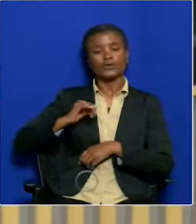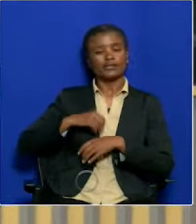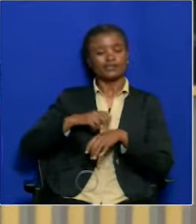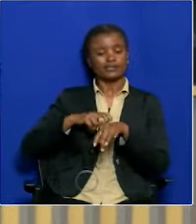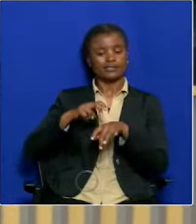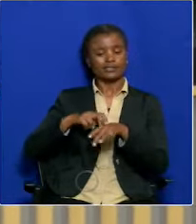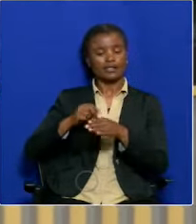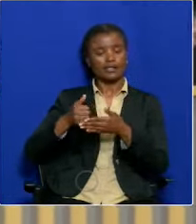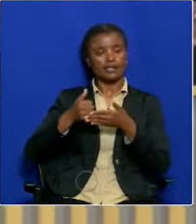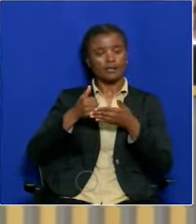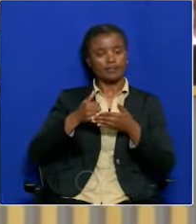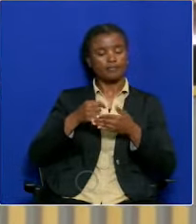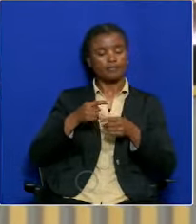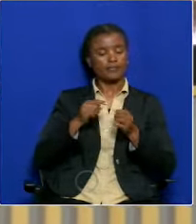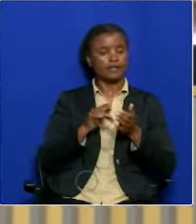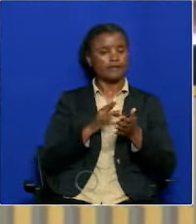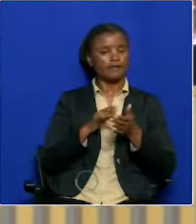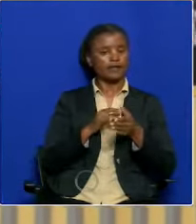37.